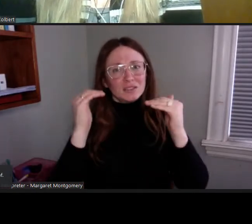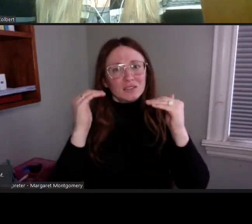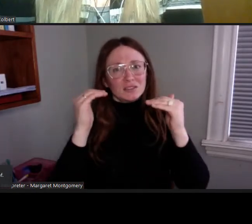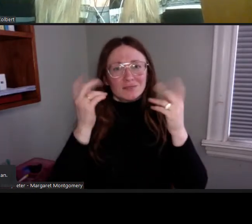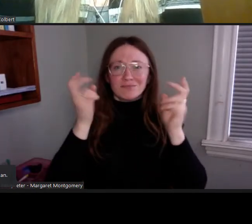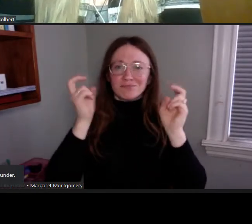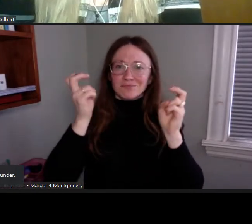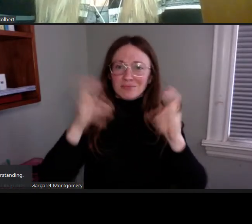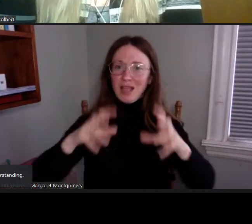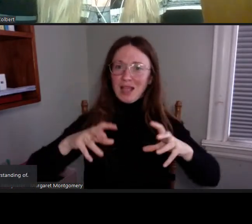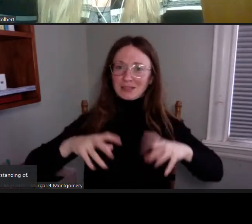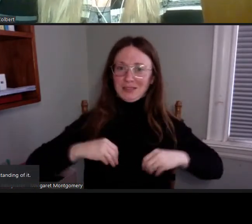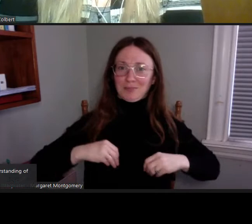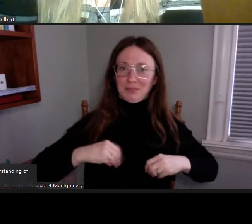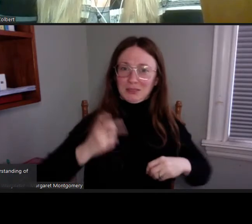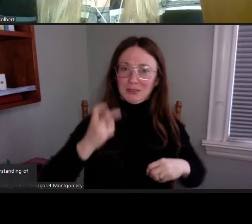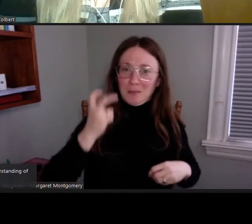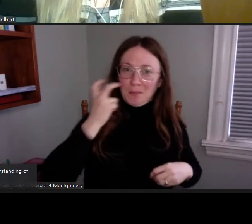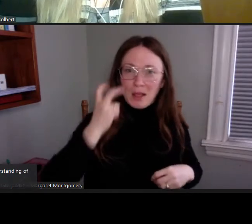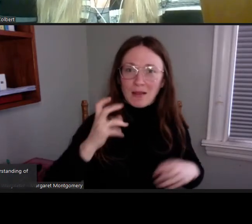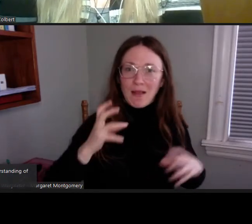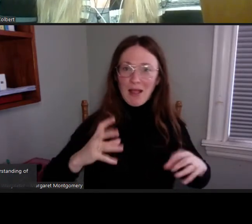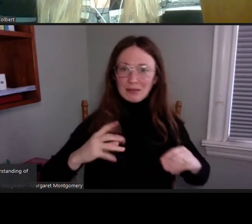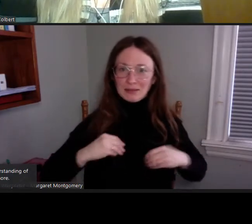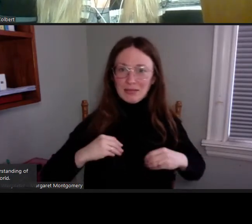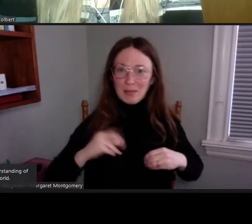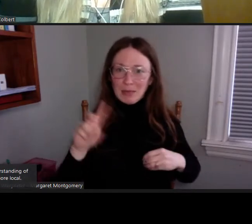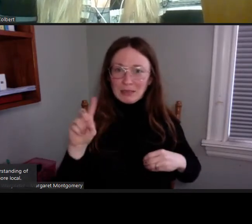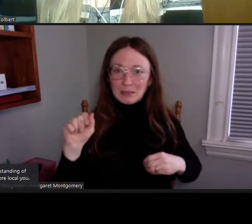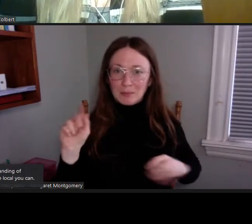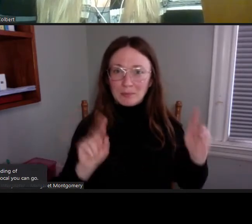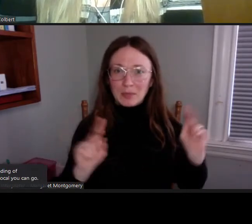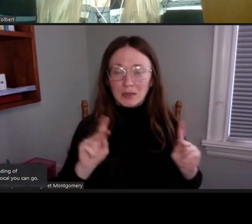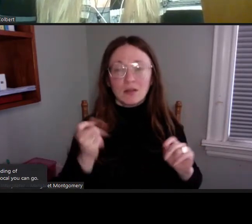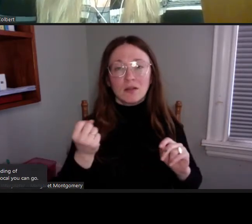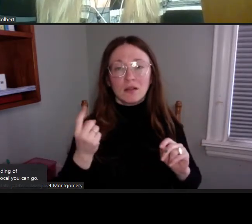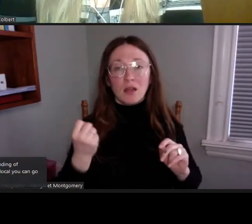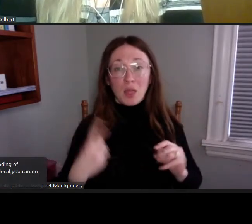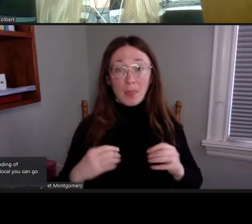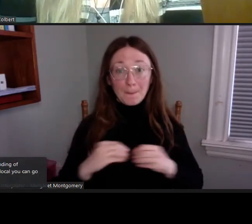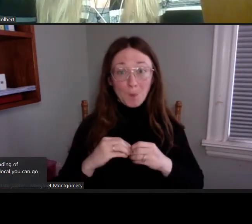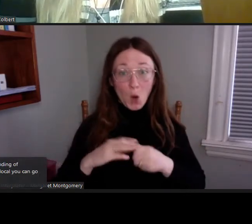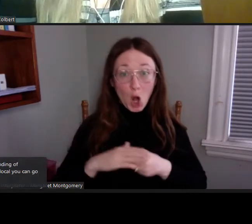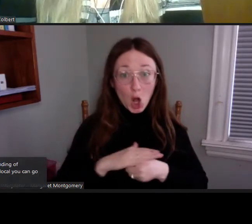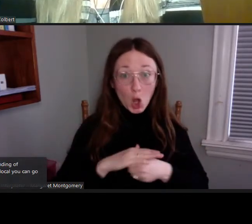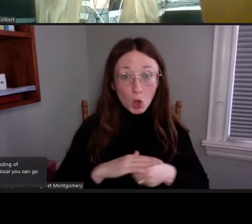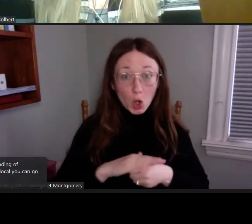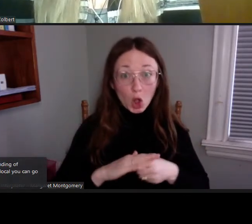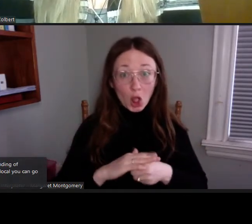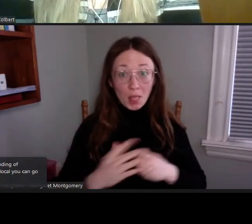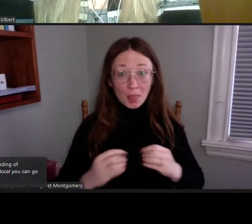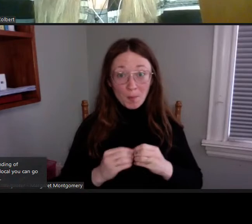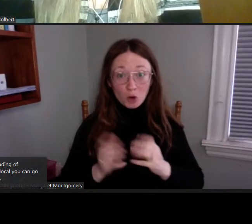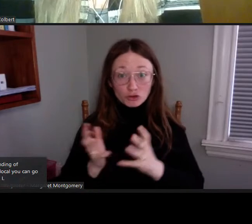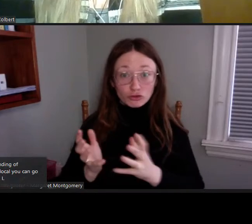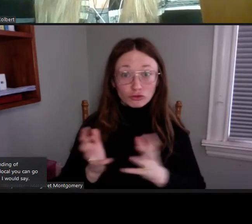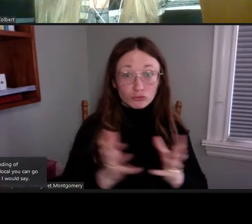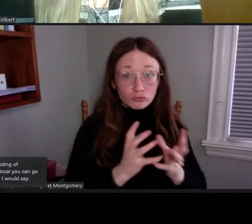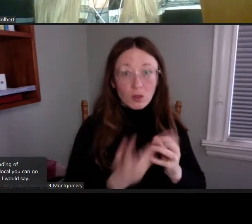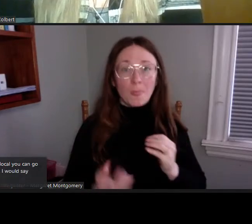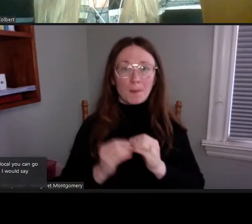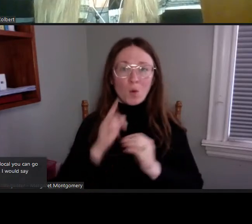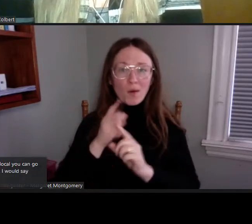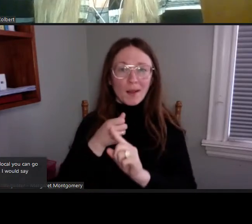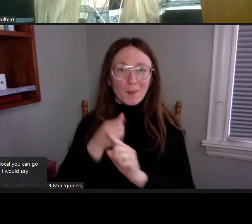and understanding of individuals' disabilities is the more local you can go, the more impact you'll have. So that, I would say, would